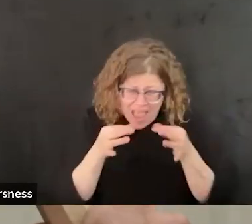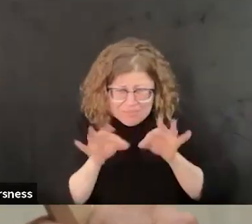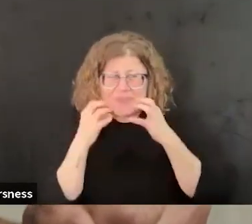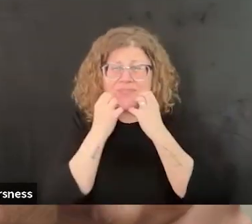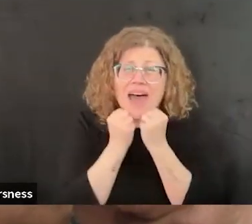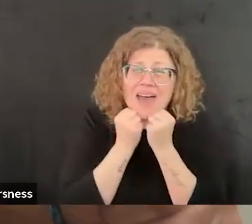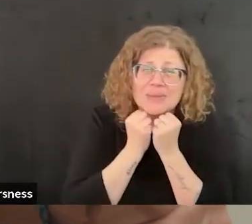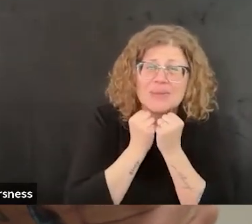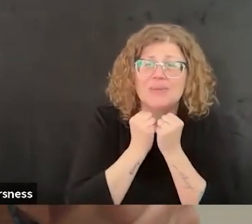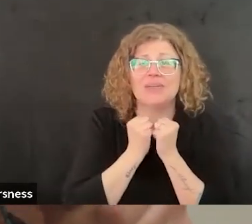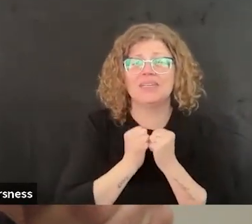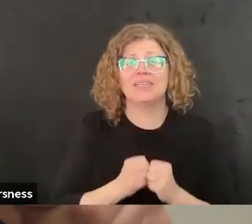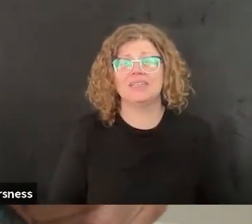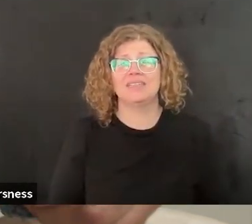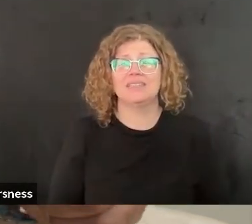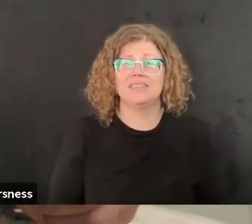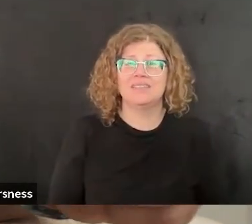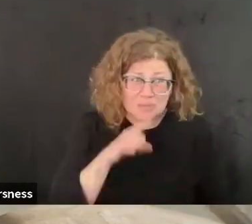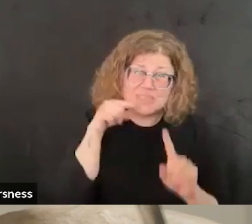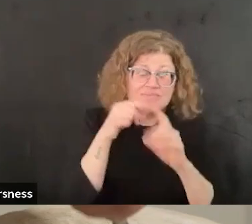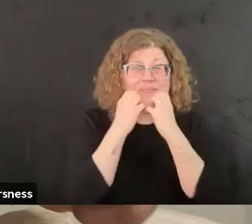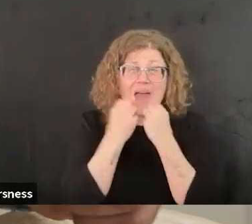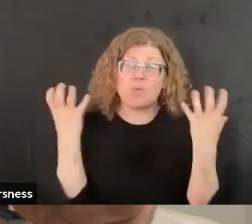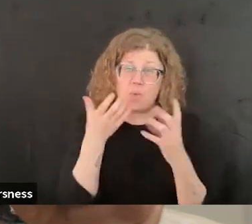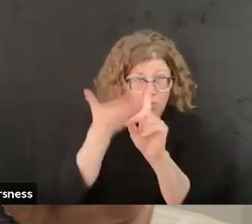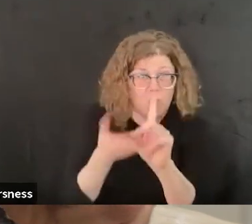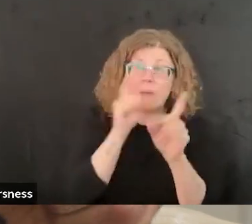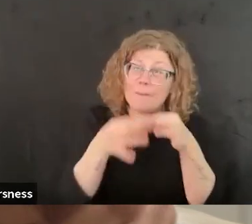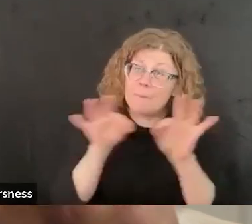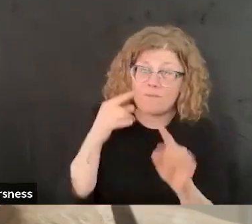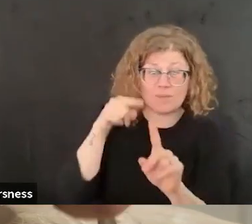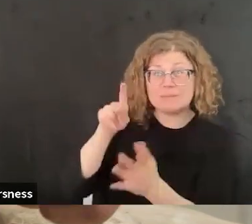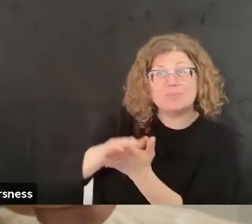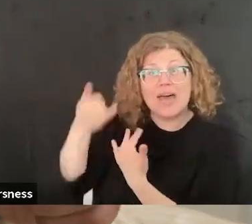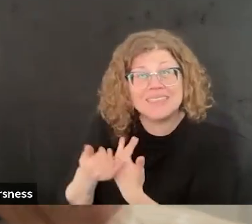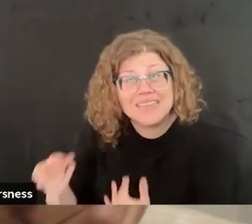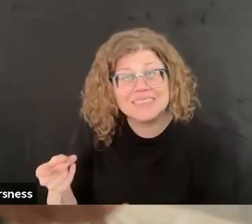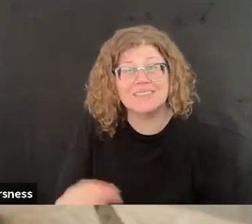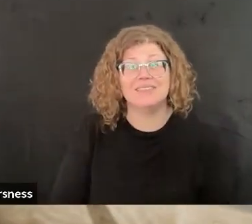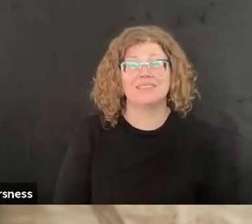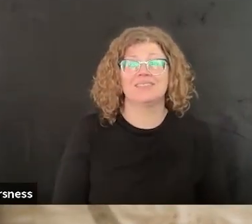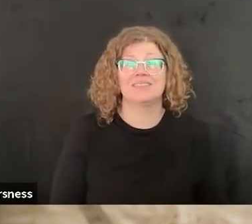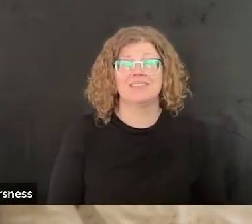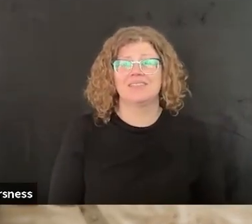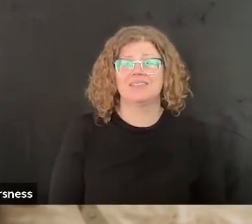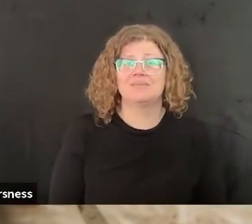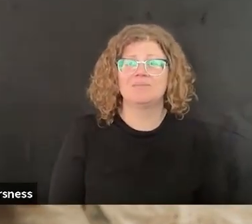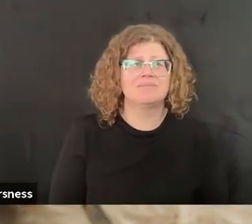as valuable and as monetarily important to a project